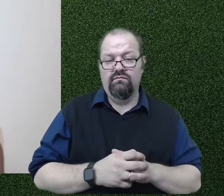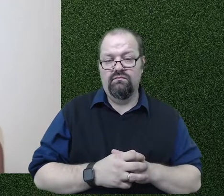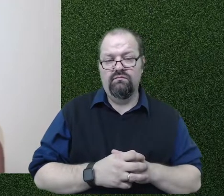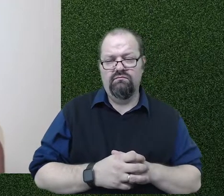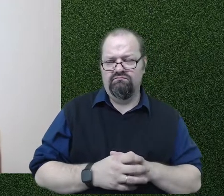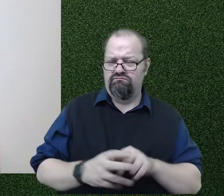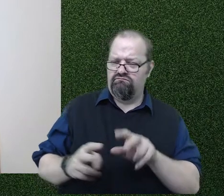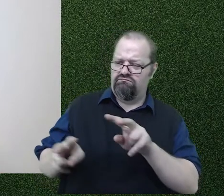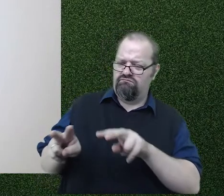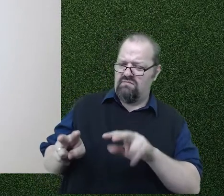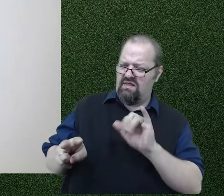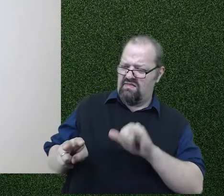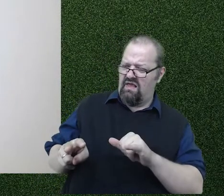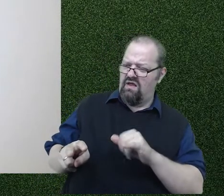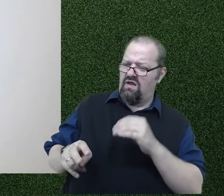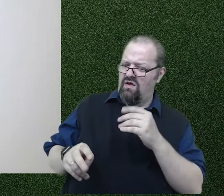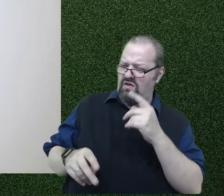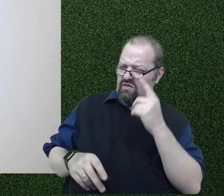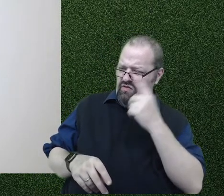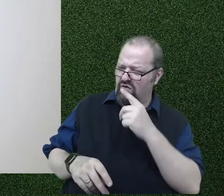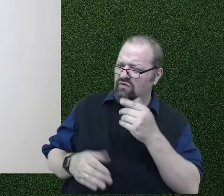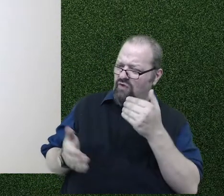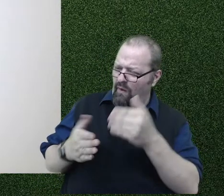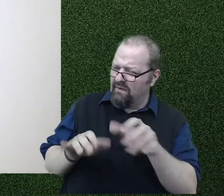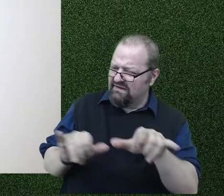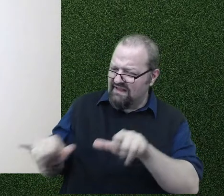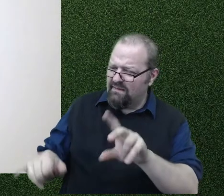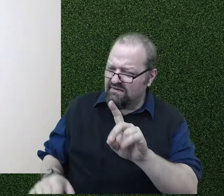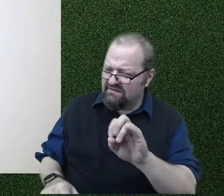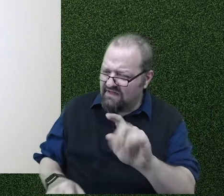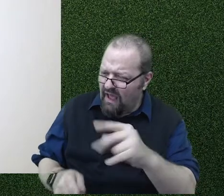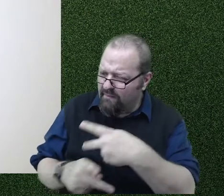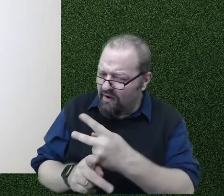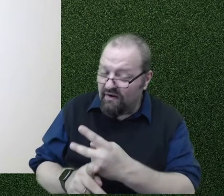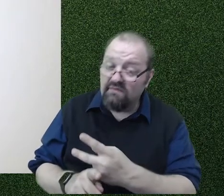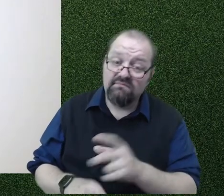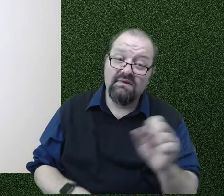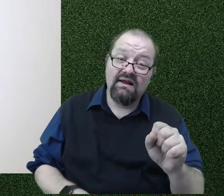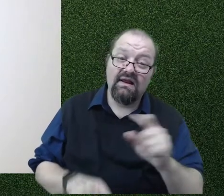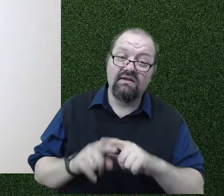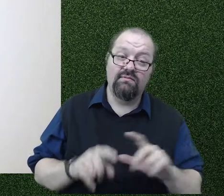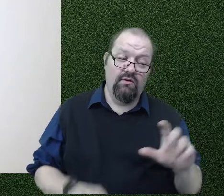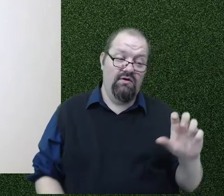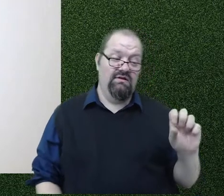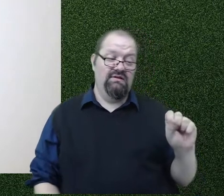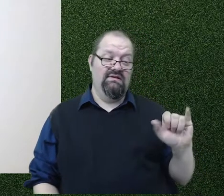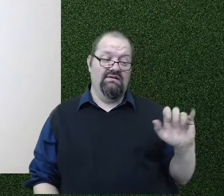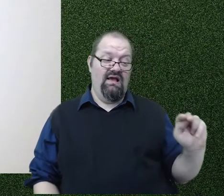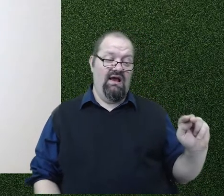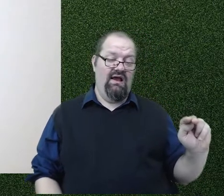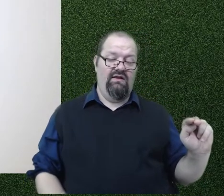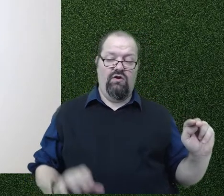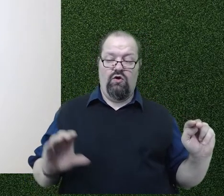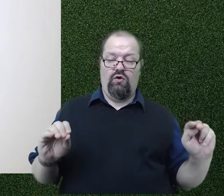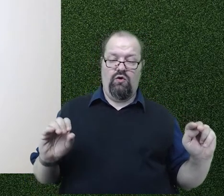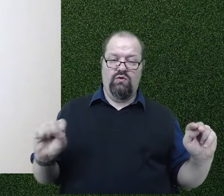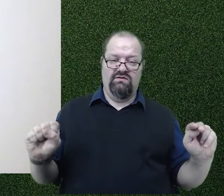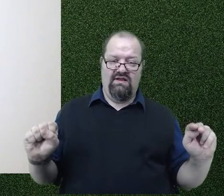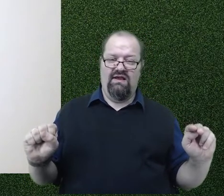looks an awful lot like the dot product, and it does, but dot product has a cosine, cross product has a sine.